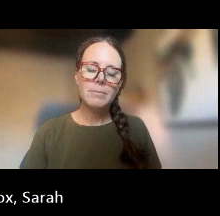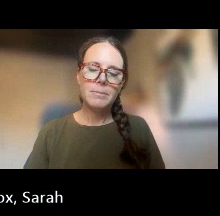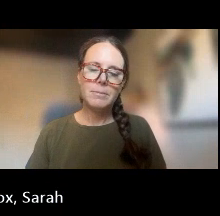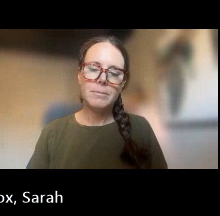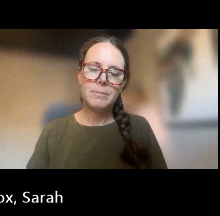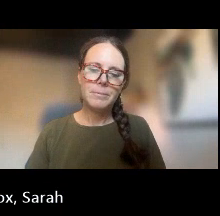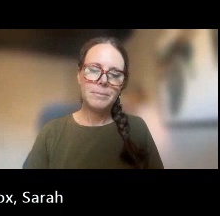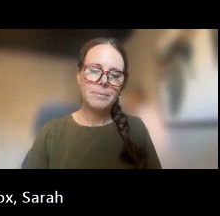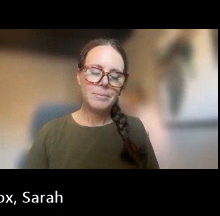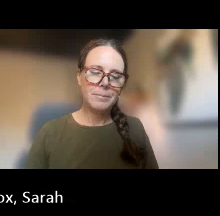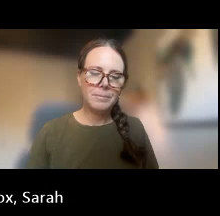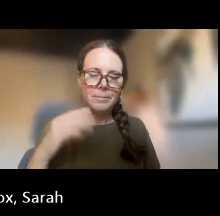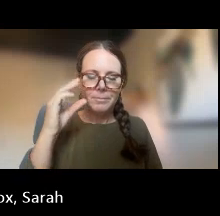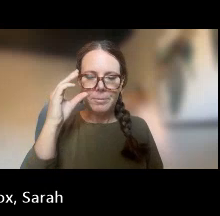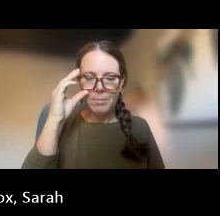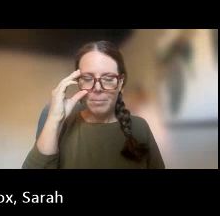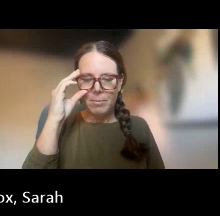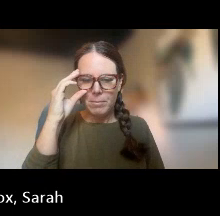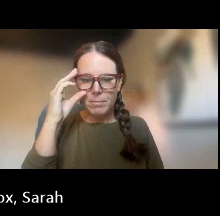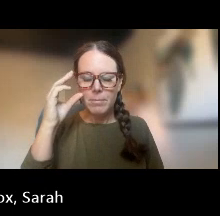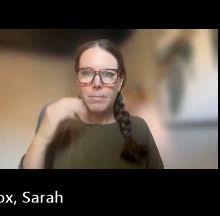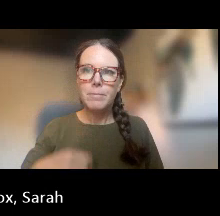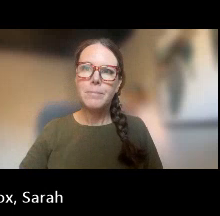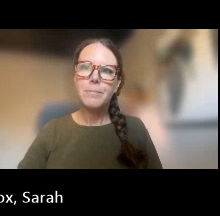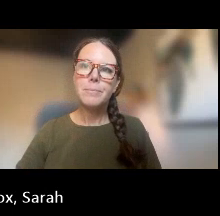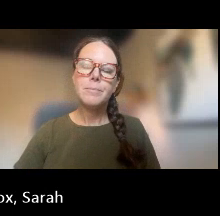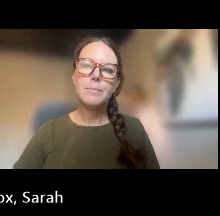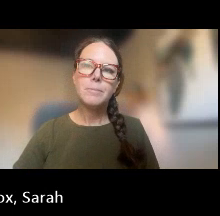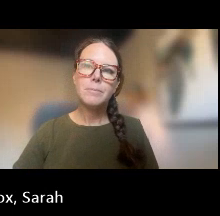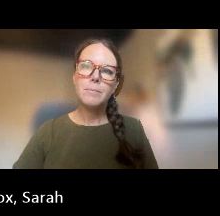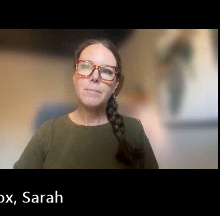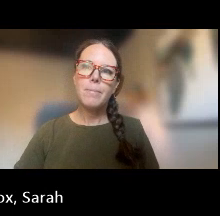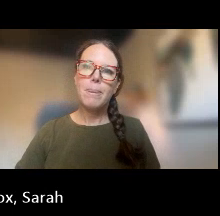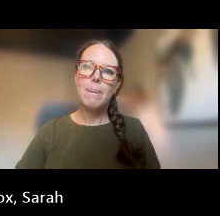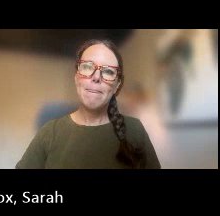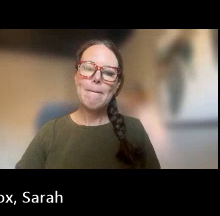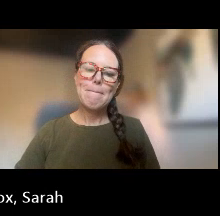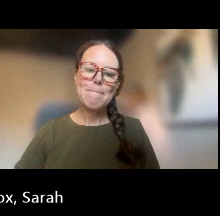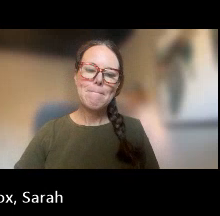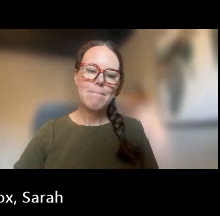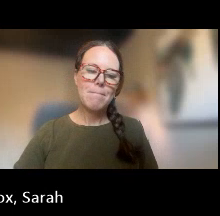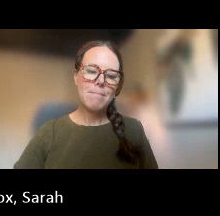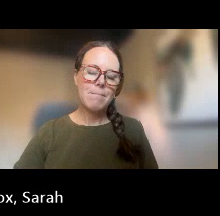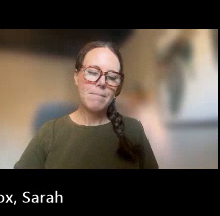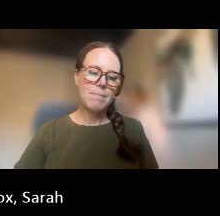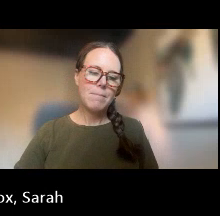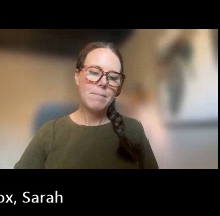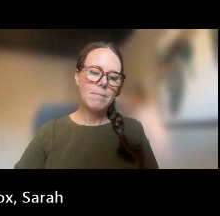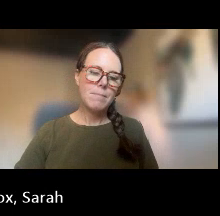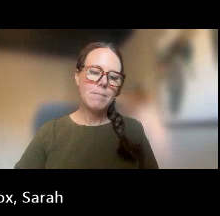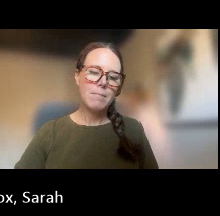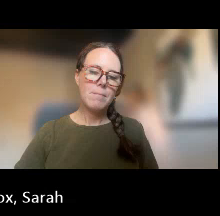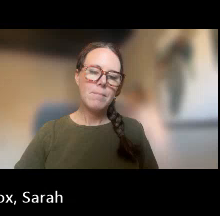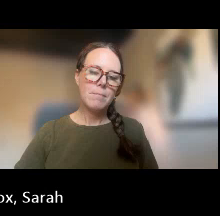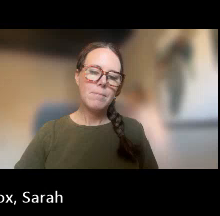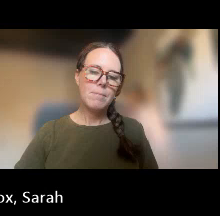but you have to commit to room blocks and promoting the hotels in Vancouver as a kind of